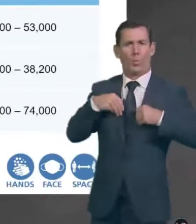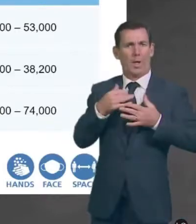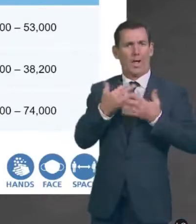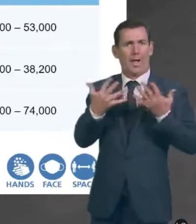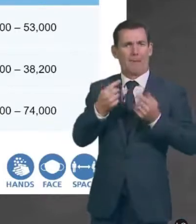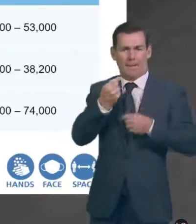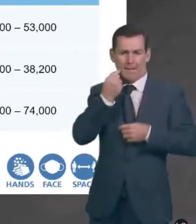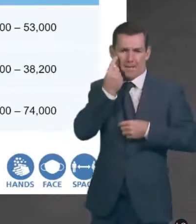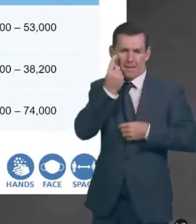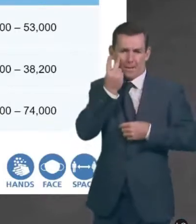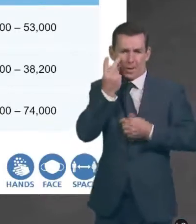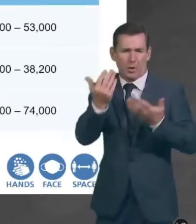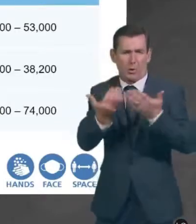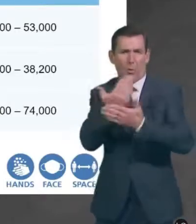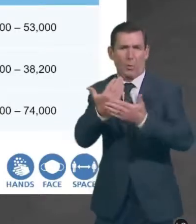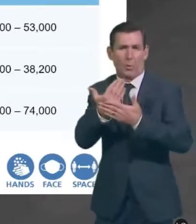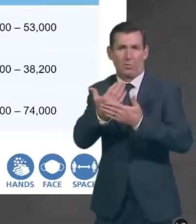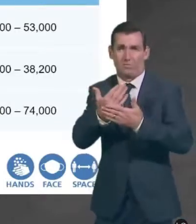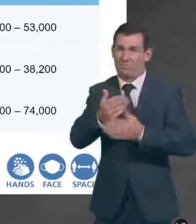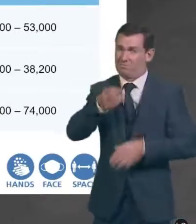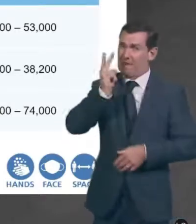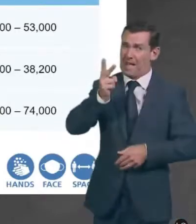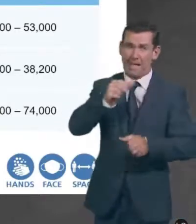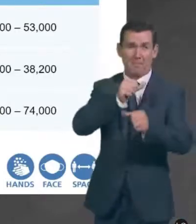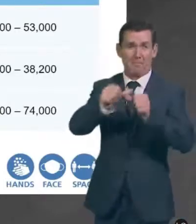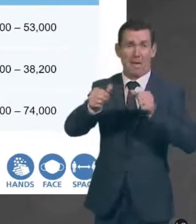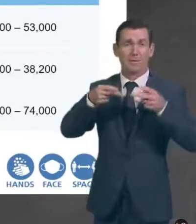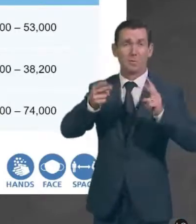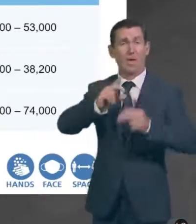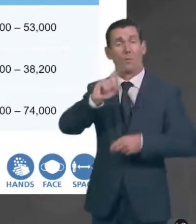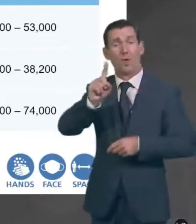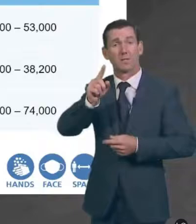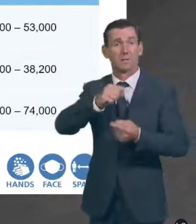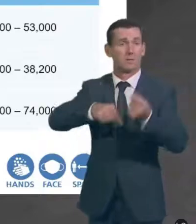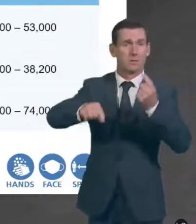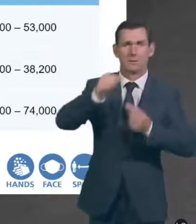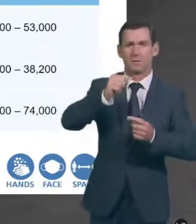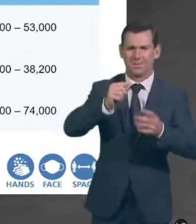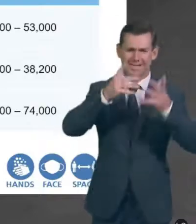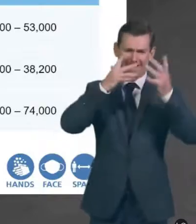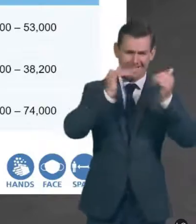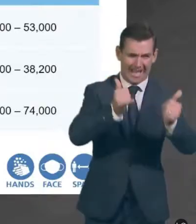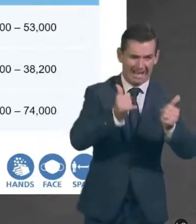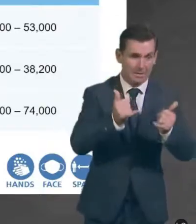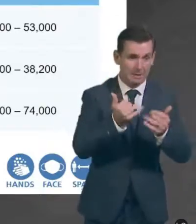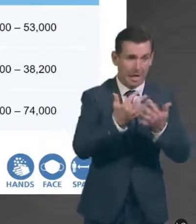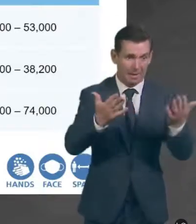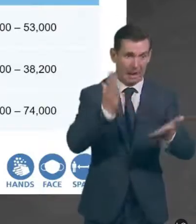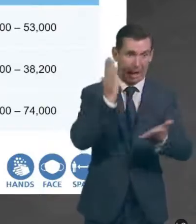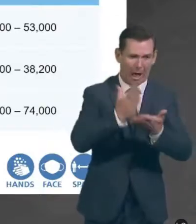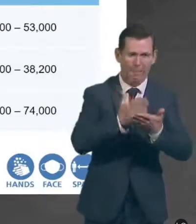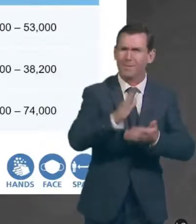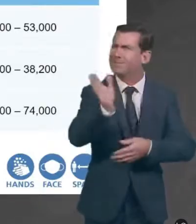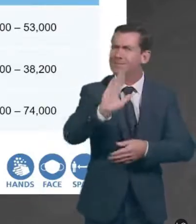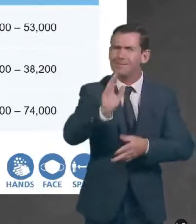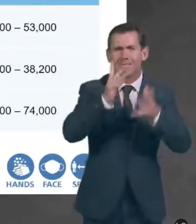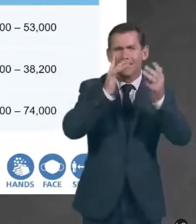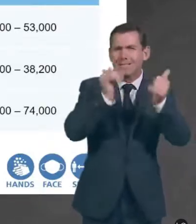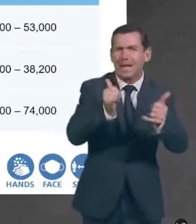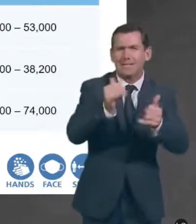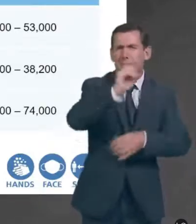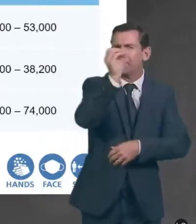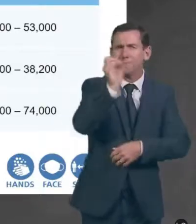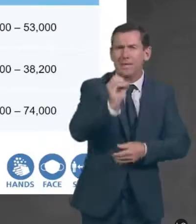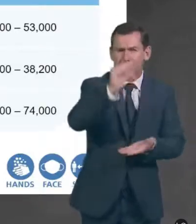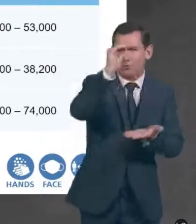a handle on this is not the number of people who are being picked up through test and trace, because that's just a proportion of the total. It's not the